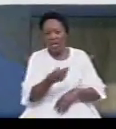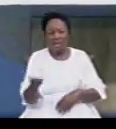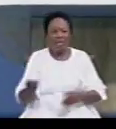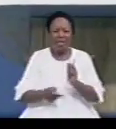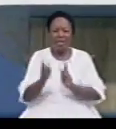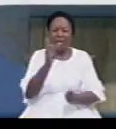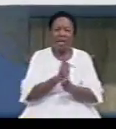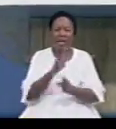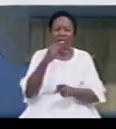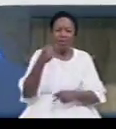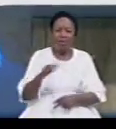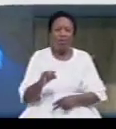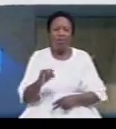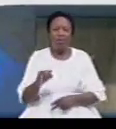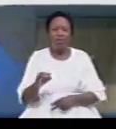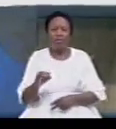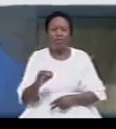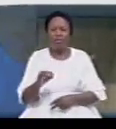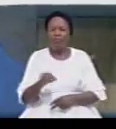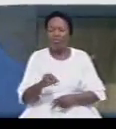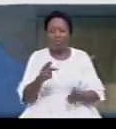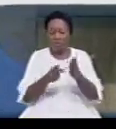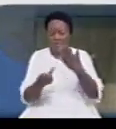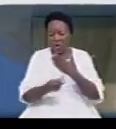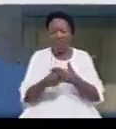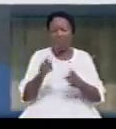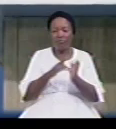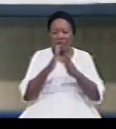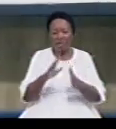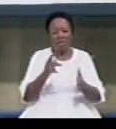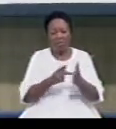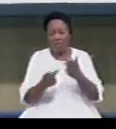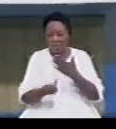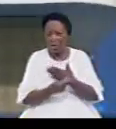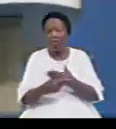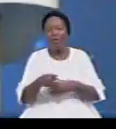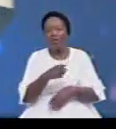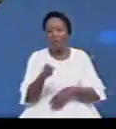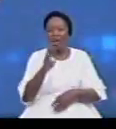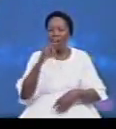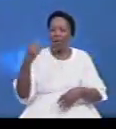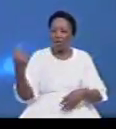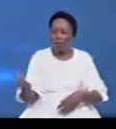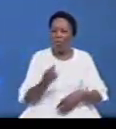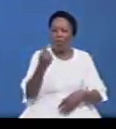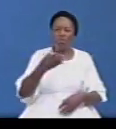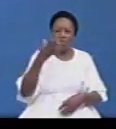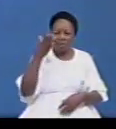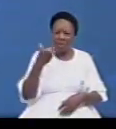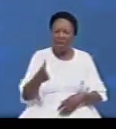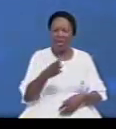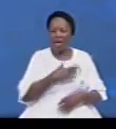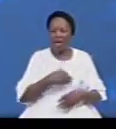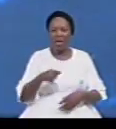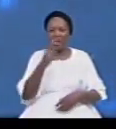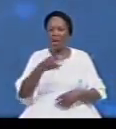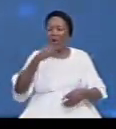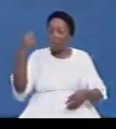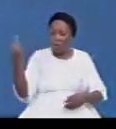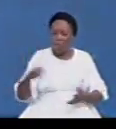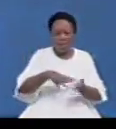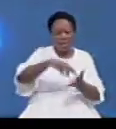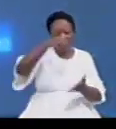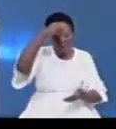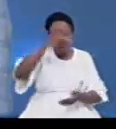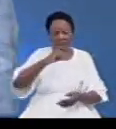of event, Christian event. They're always there, and they're ever learning.